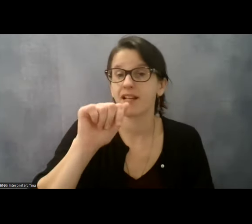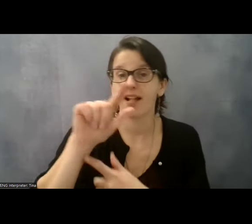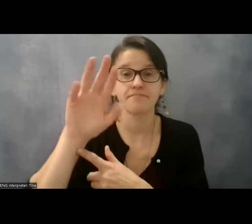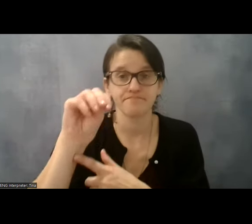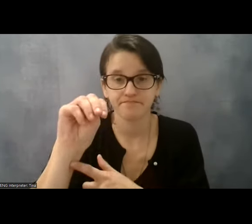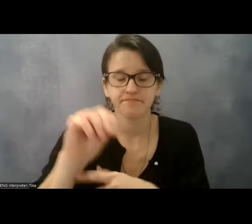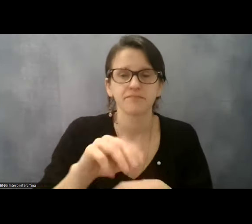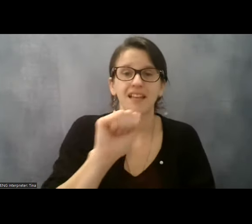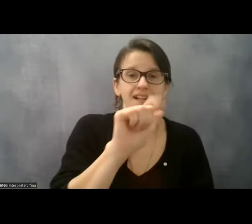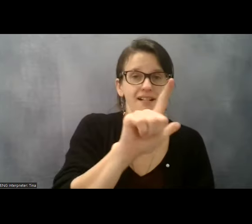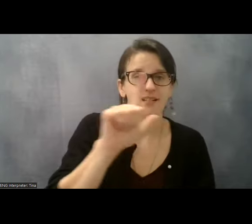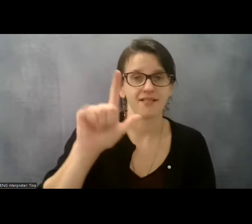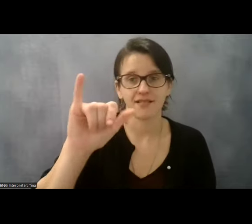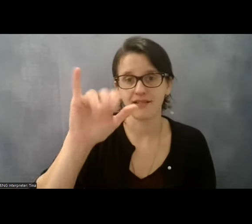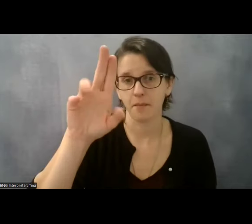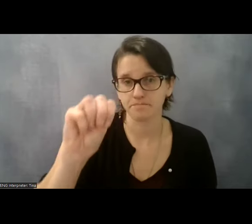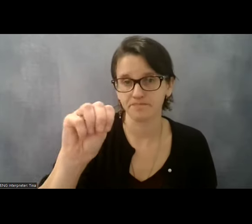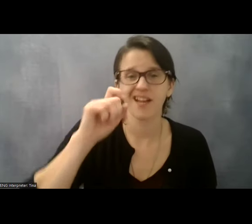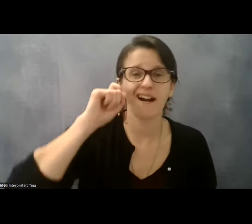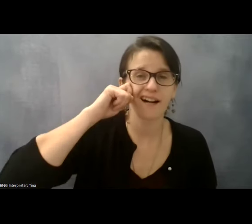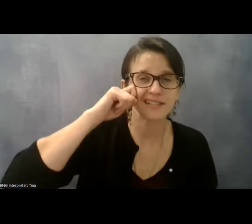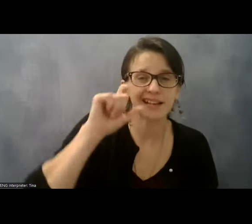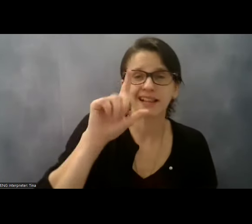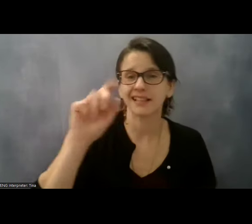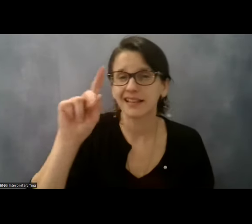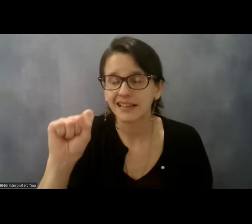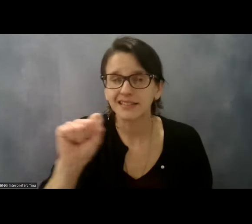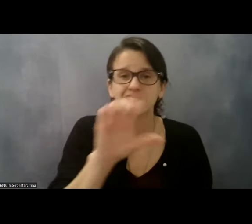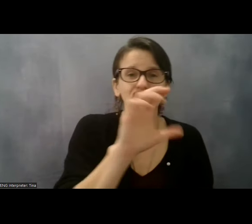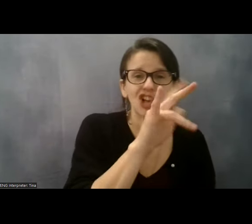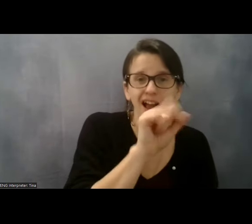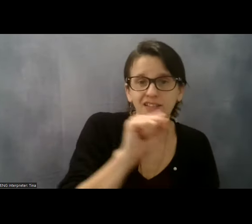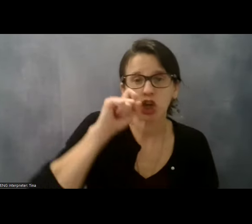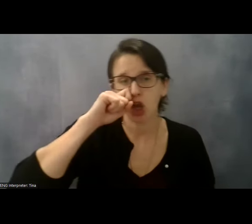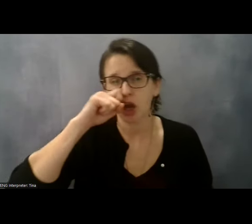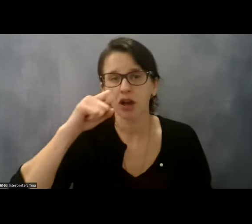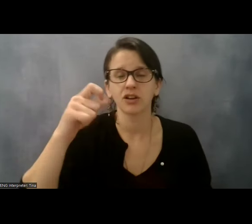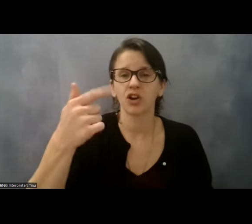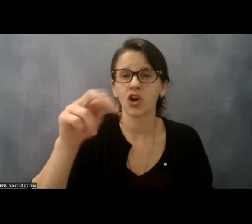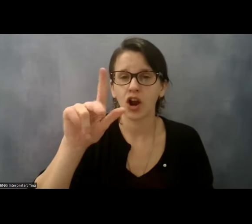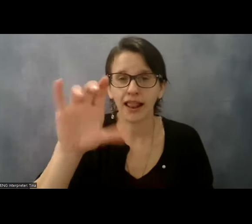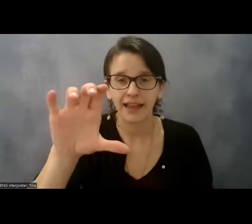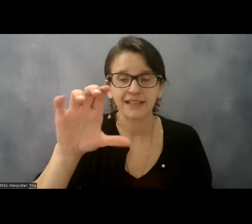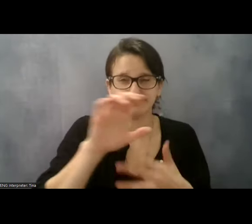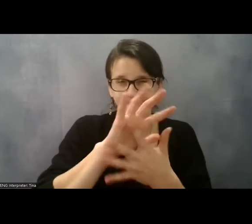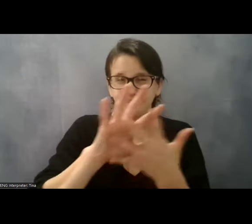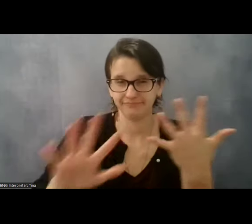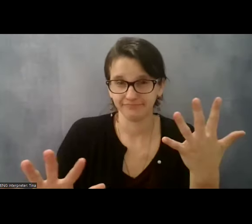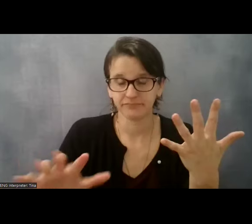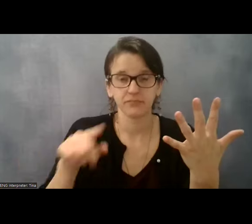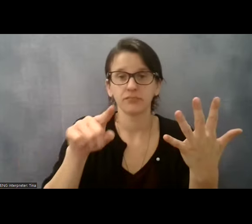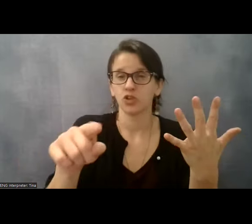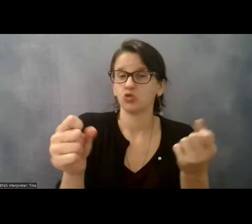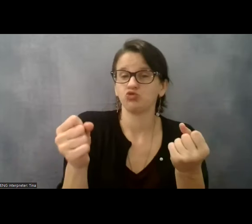garlic. And the allium family is super, super healthy. So one of the great things about alliums is that they're loaded with